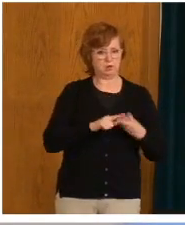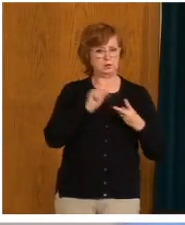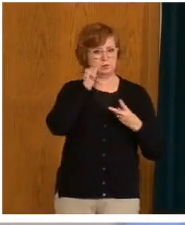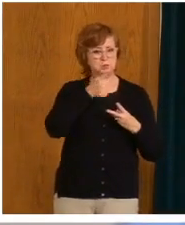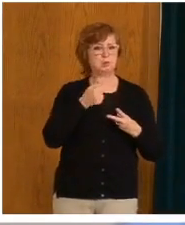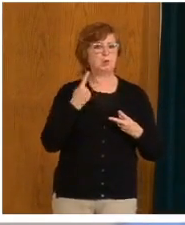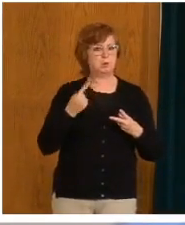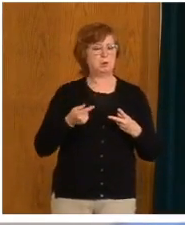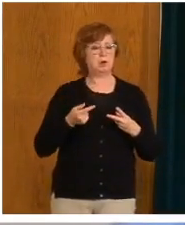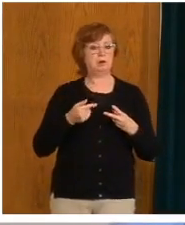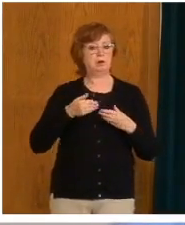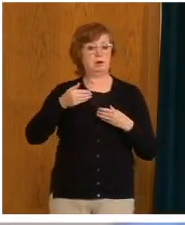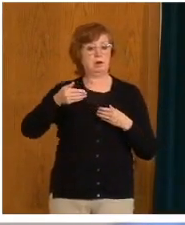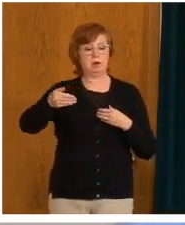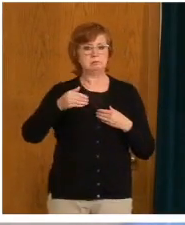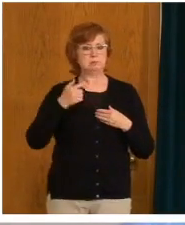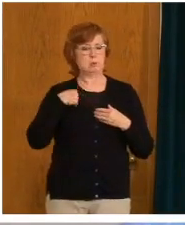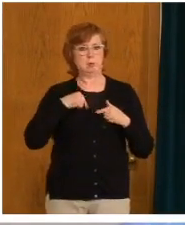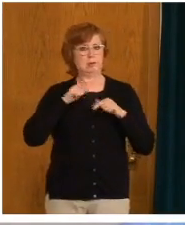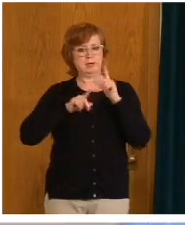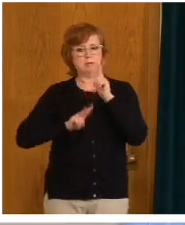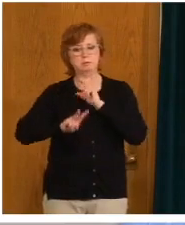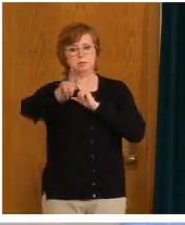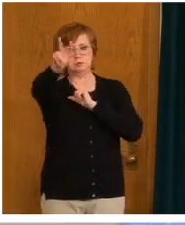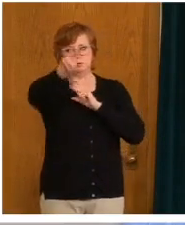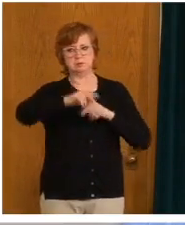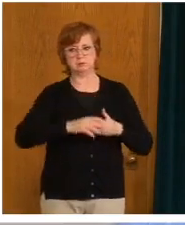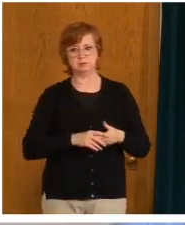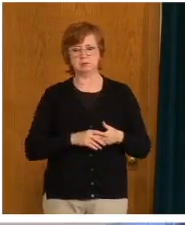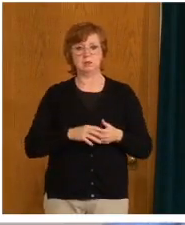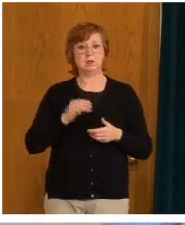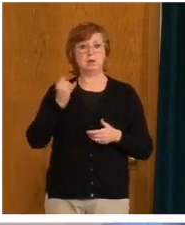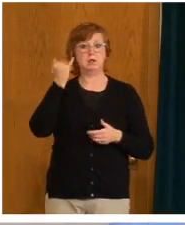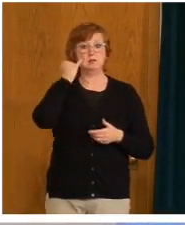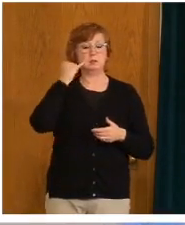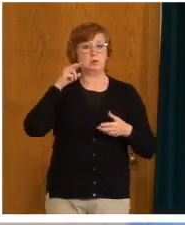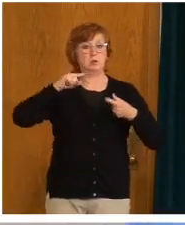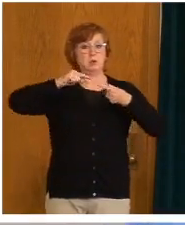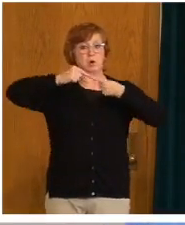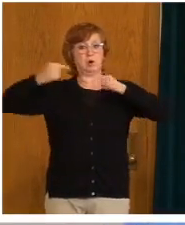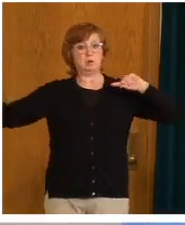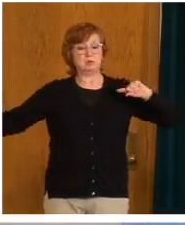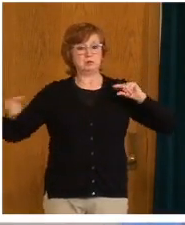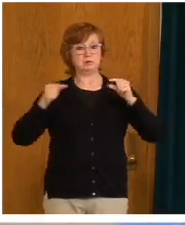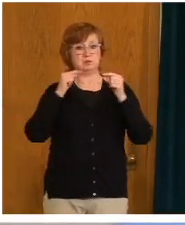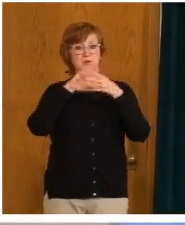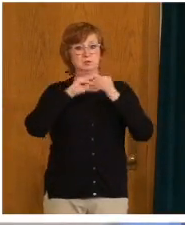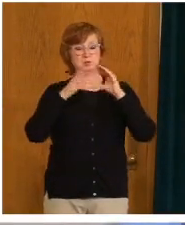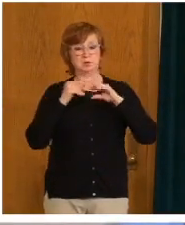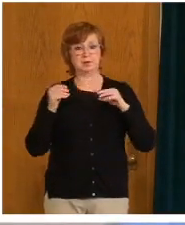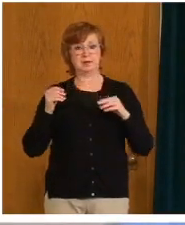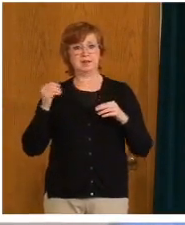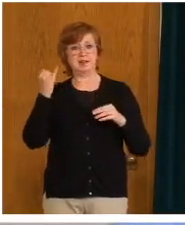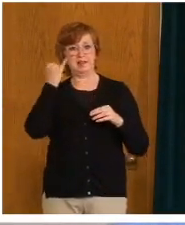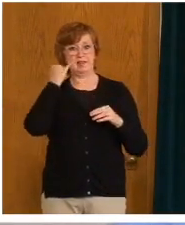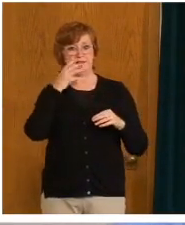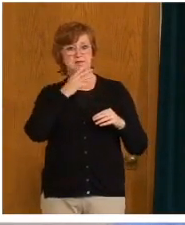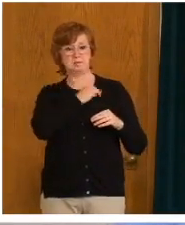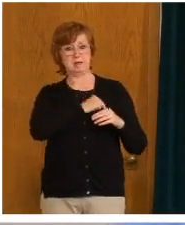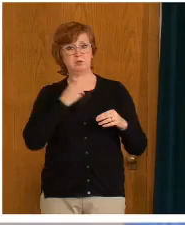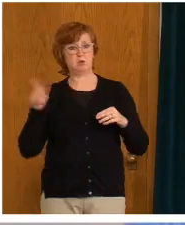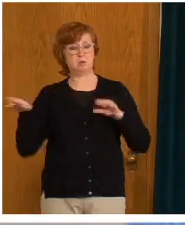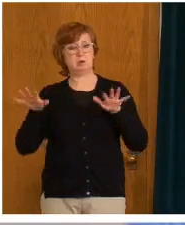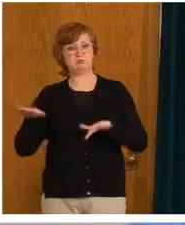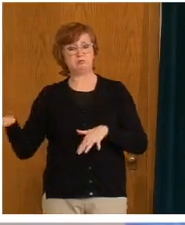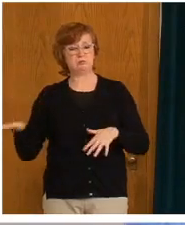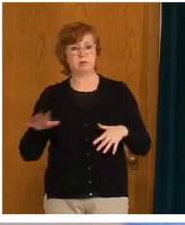important to know that if we were in the situation Manitoba was in, we would be reaching out to our partners interprovincially for that type of support. So